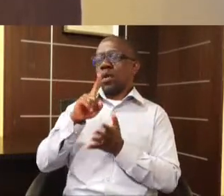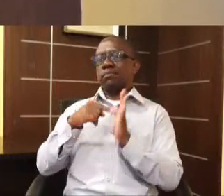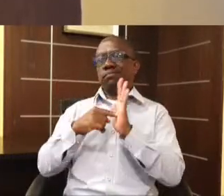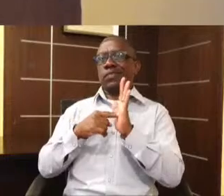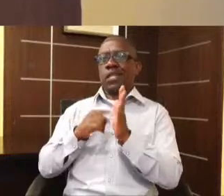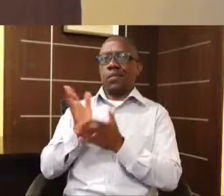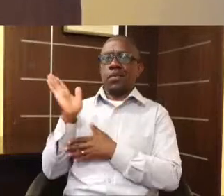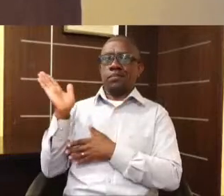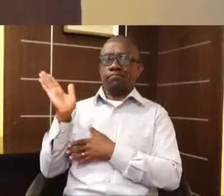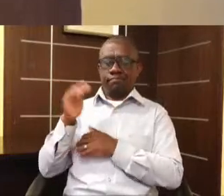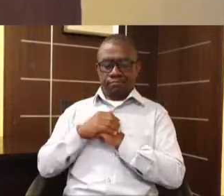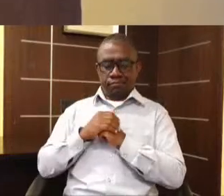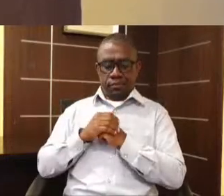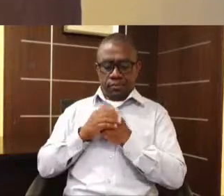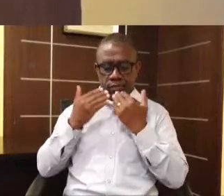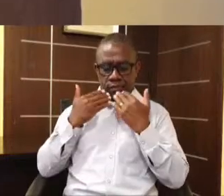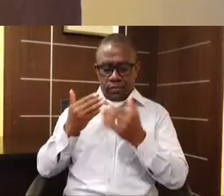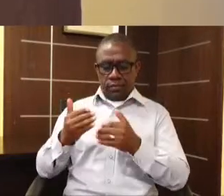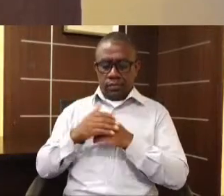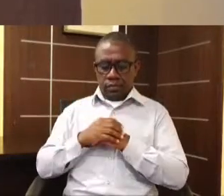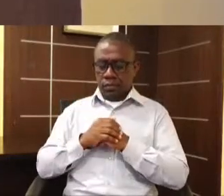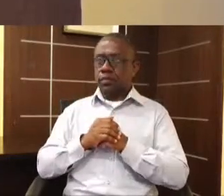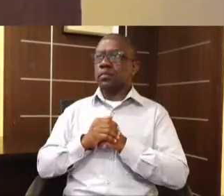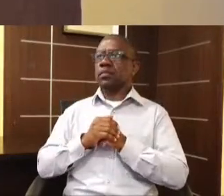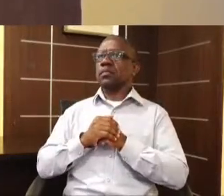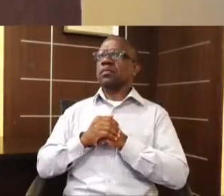examples. Thank you. Biko?